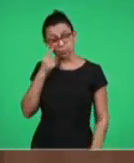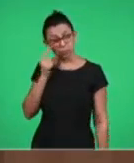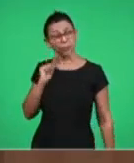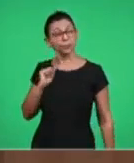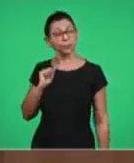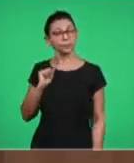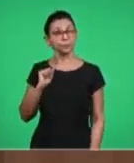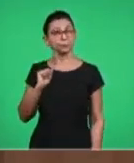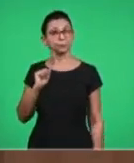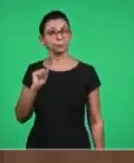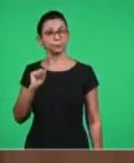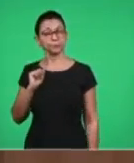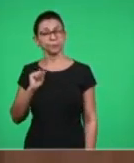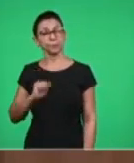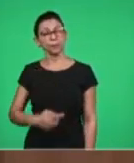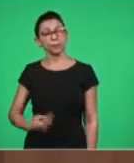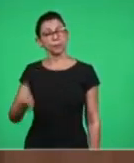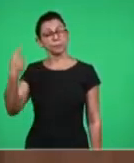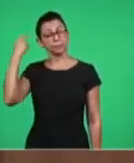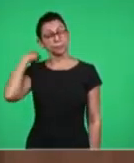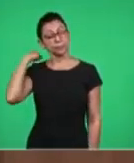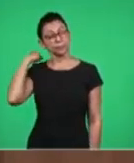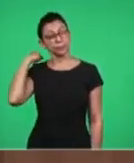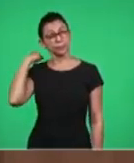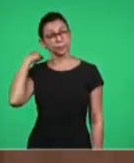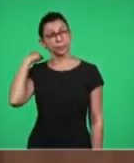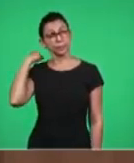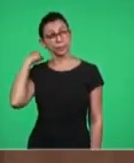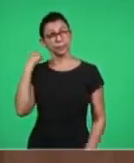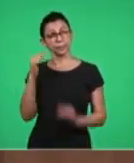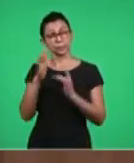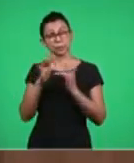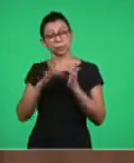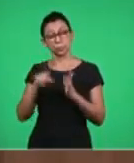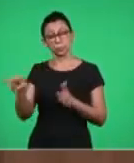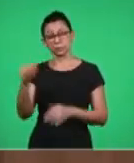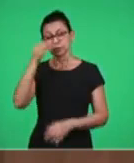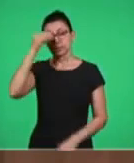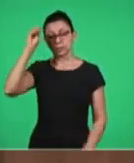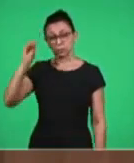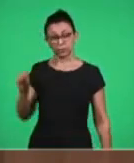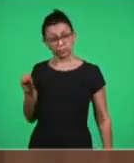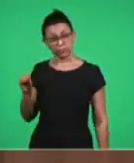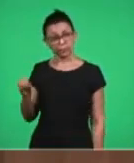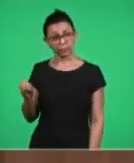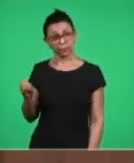But look, that Messiah that you rejected